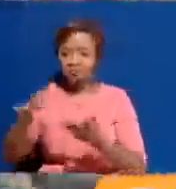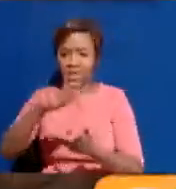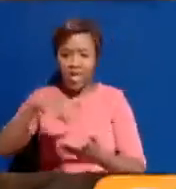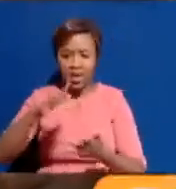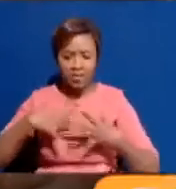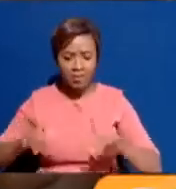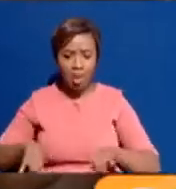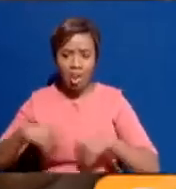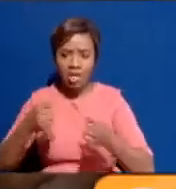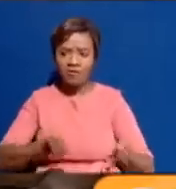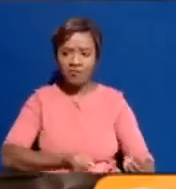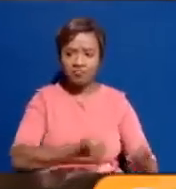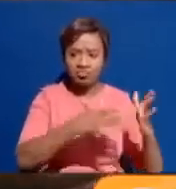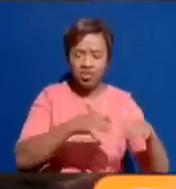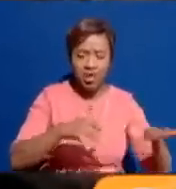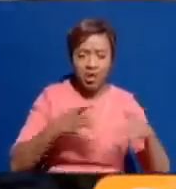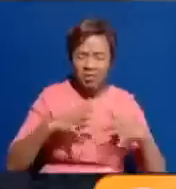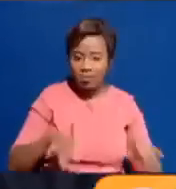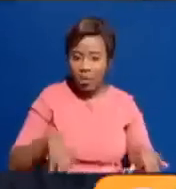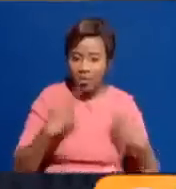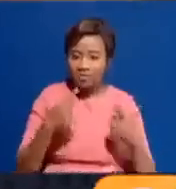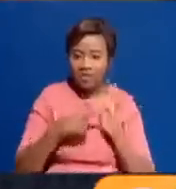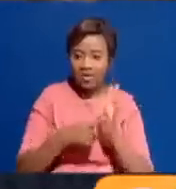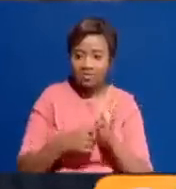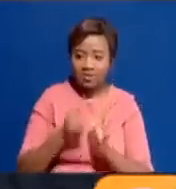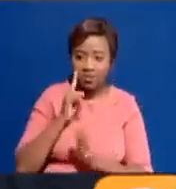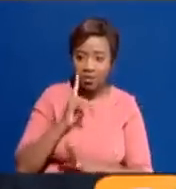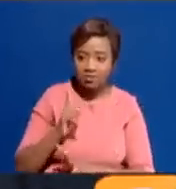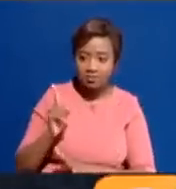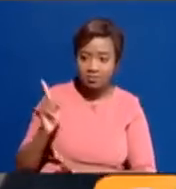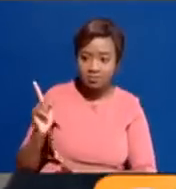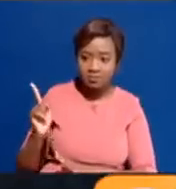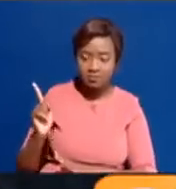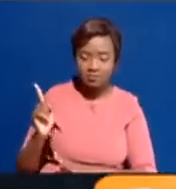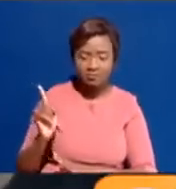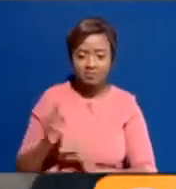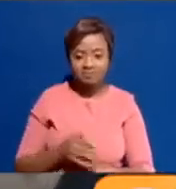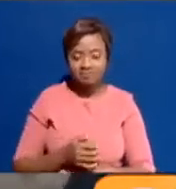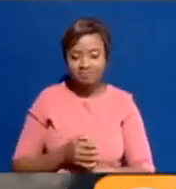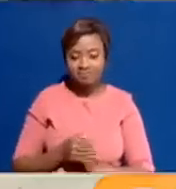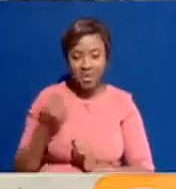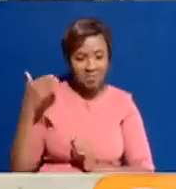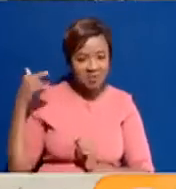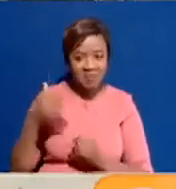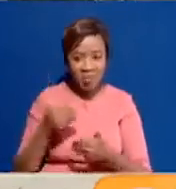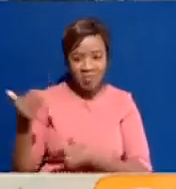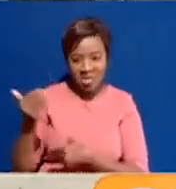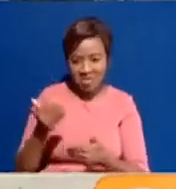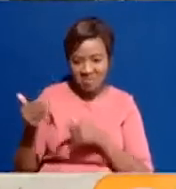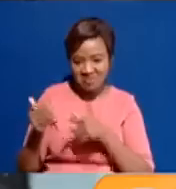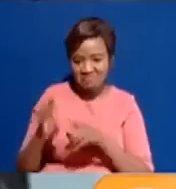Nairobi. In a small shanty in Kibera lay a four-month-old bubbly baby, Precious